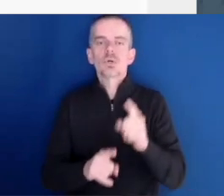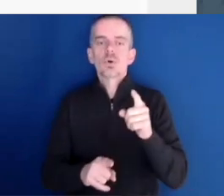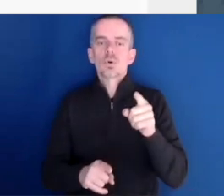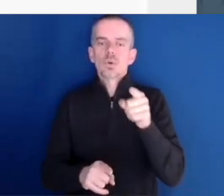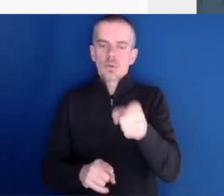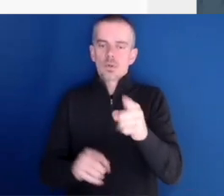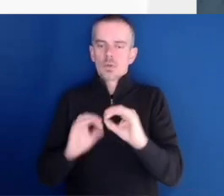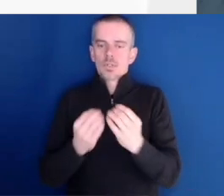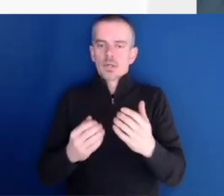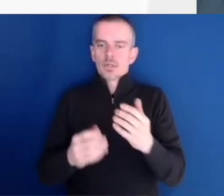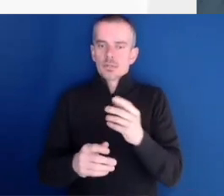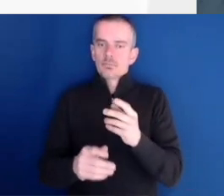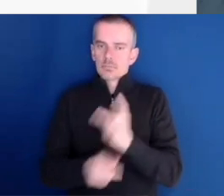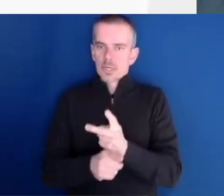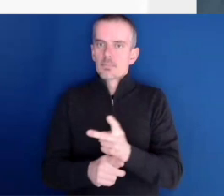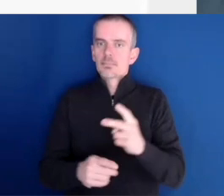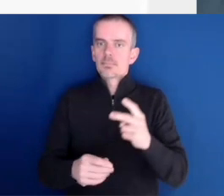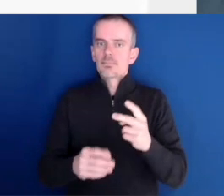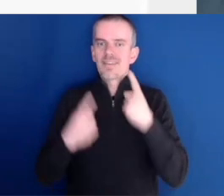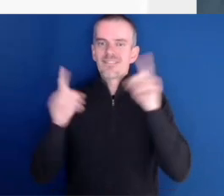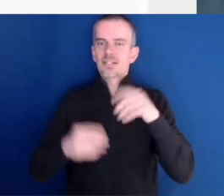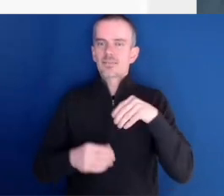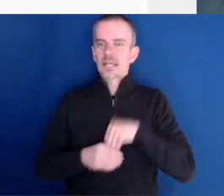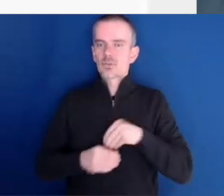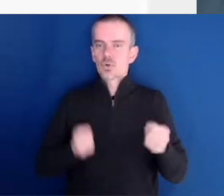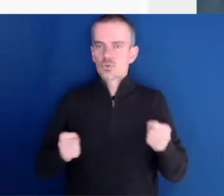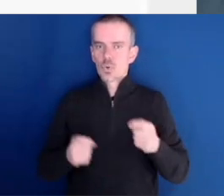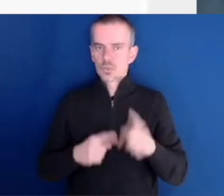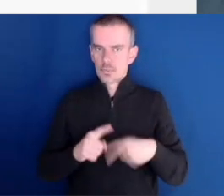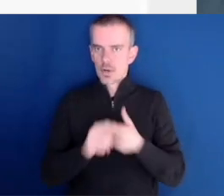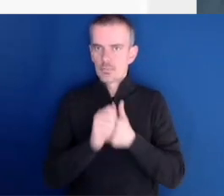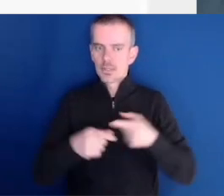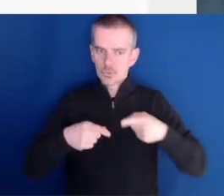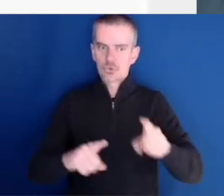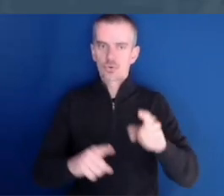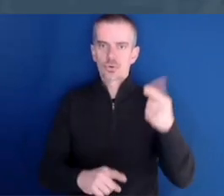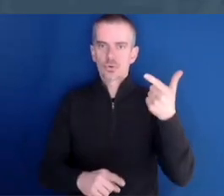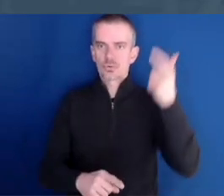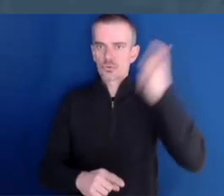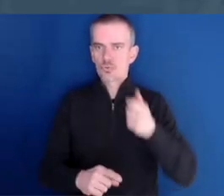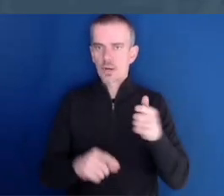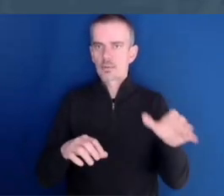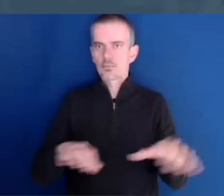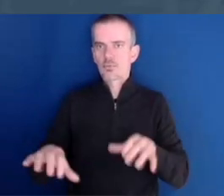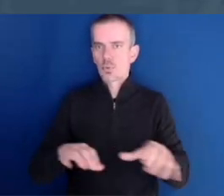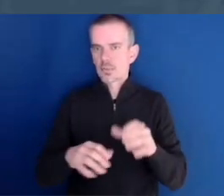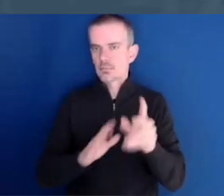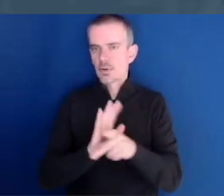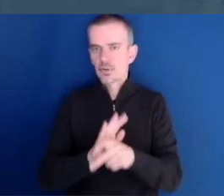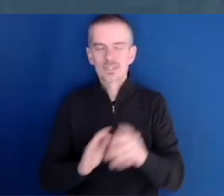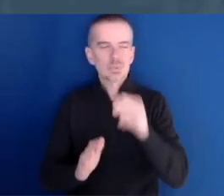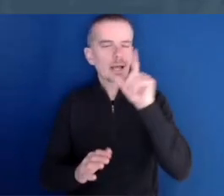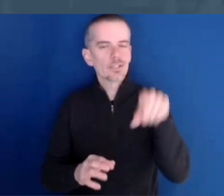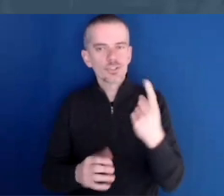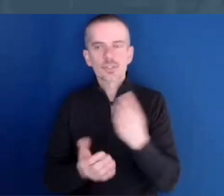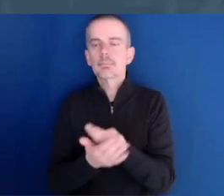internal controls over compliance during the grant performance period. So it's a lot more than just a